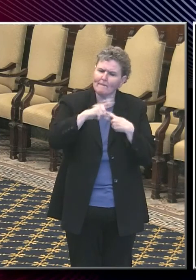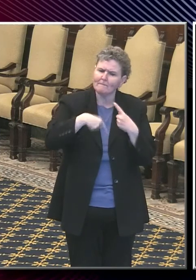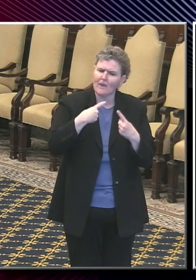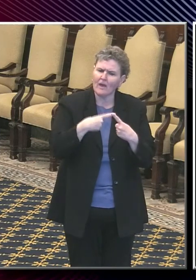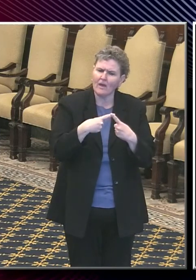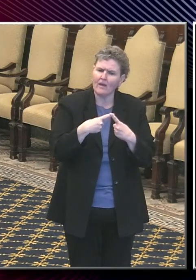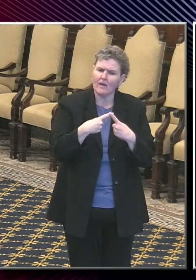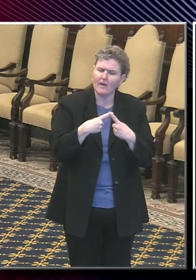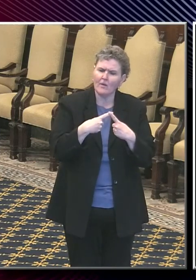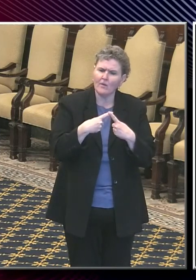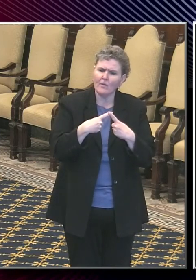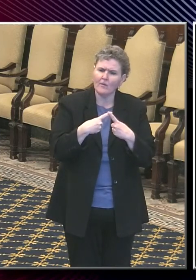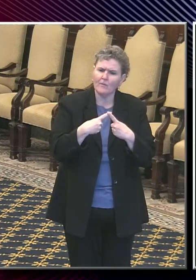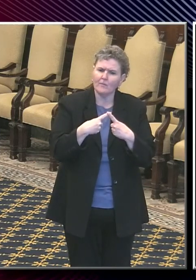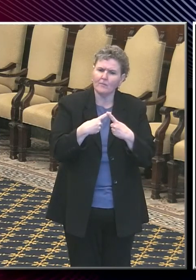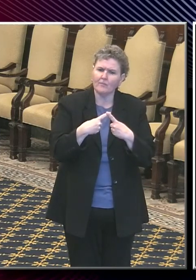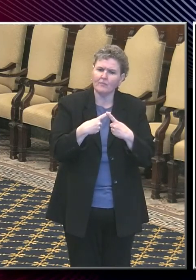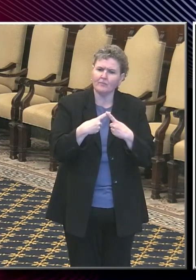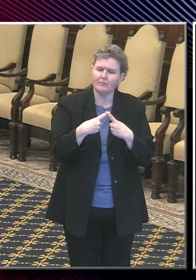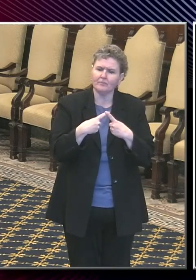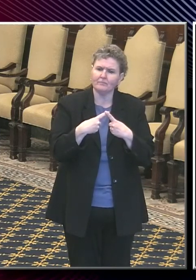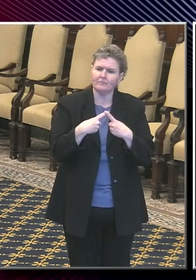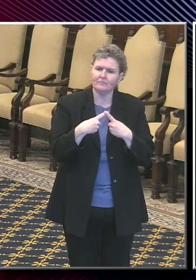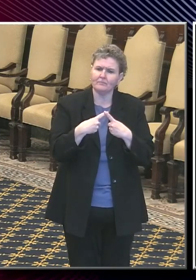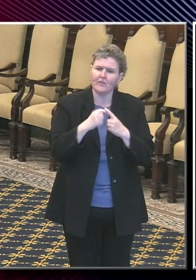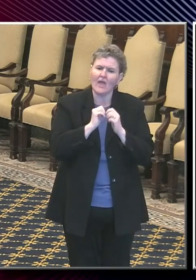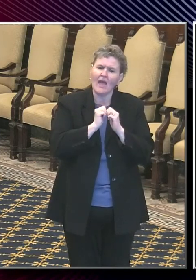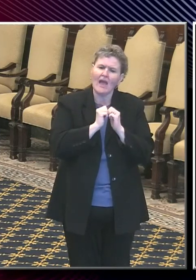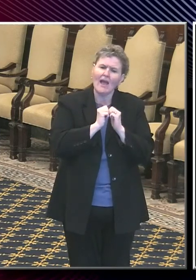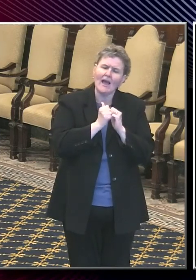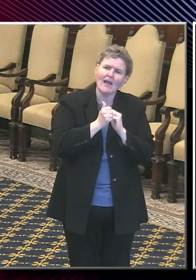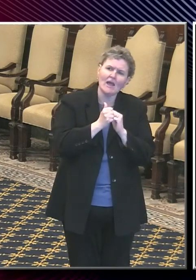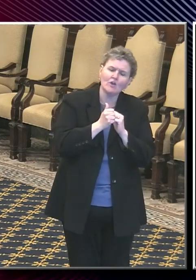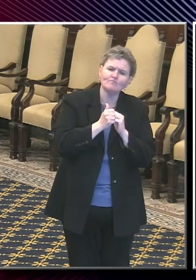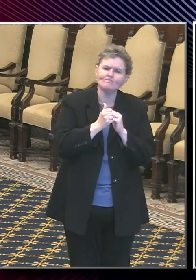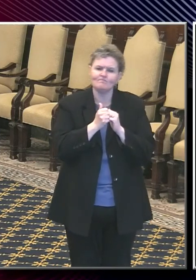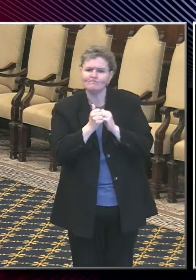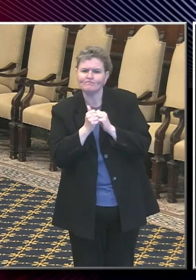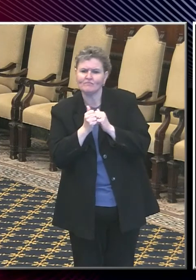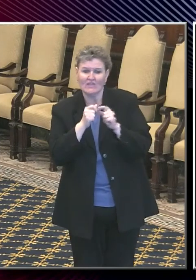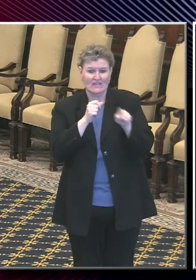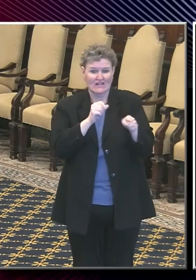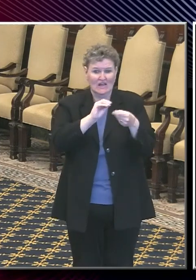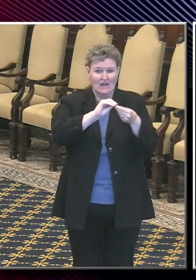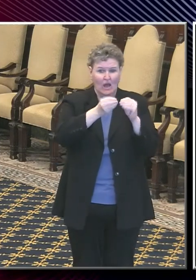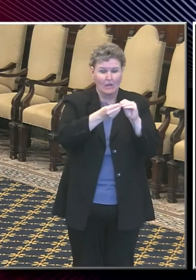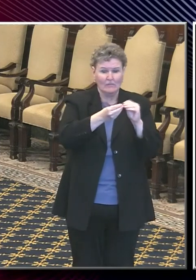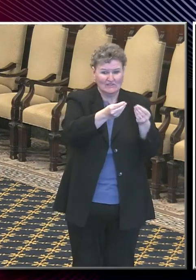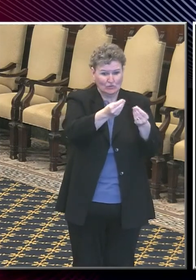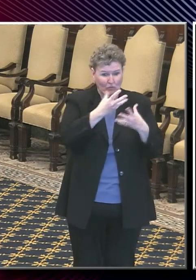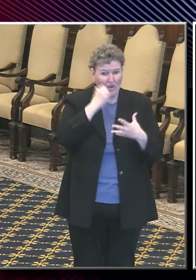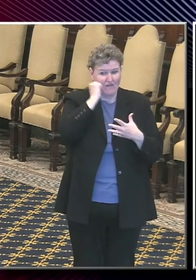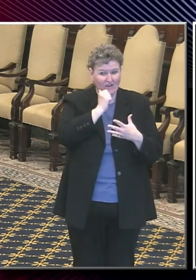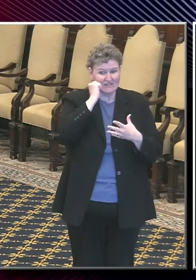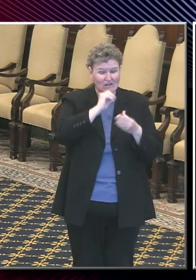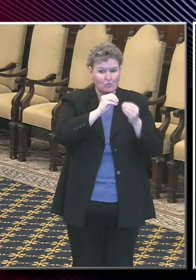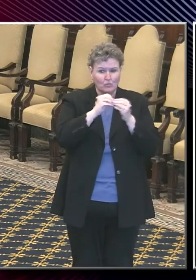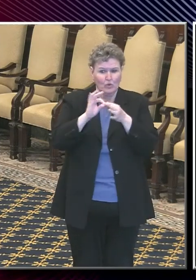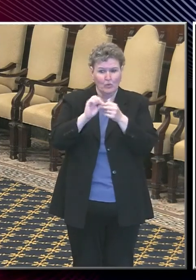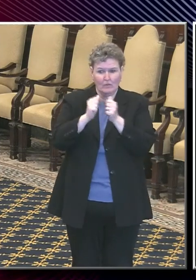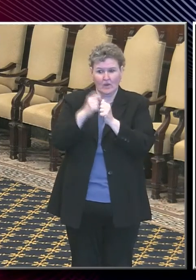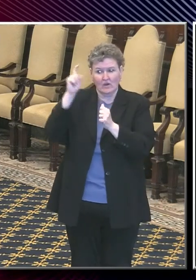how to keep poll workers and voters safe and socially distanced. Not me personally, but the health department is working with the